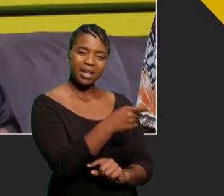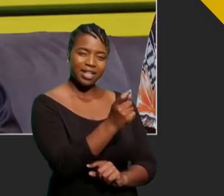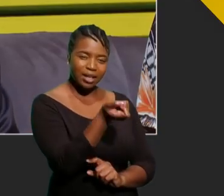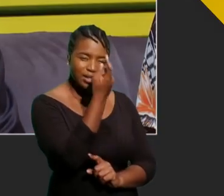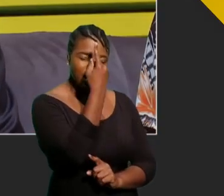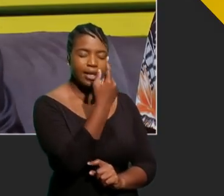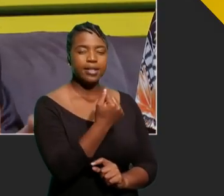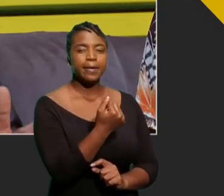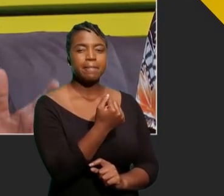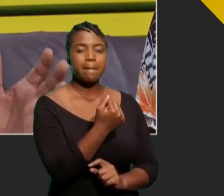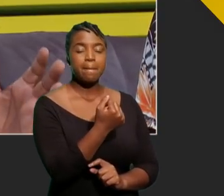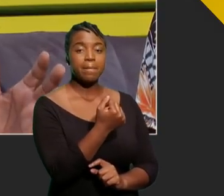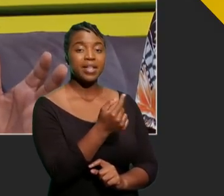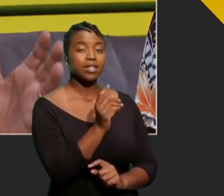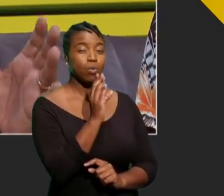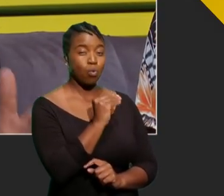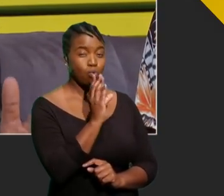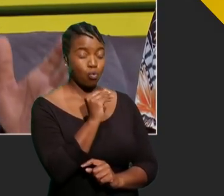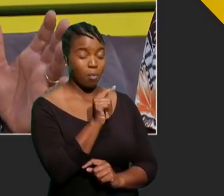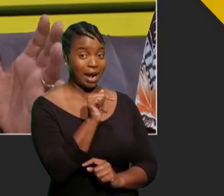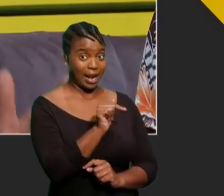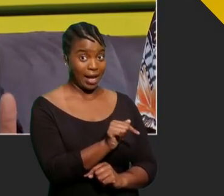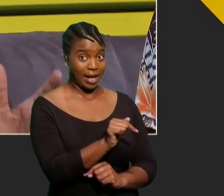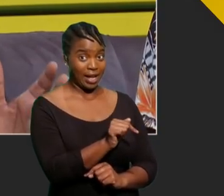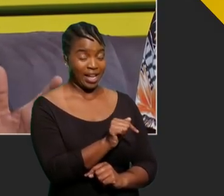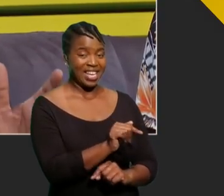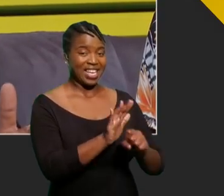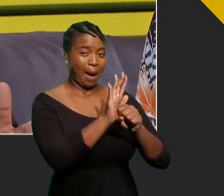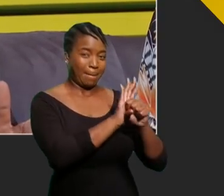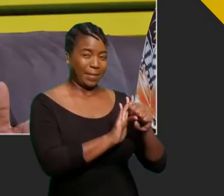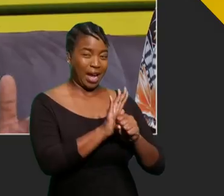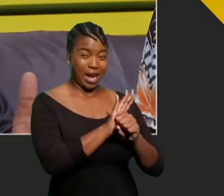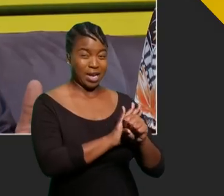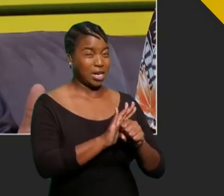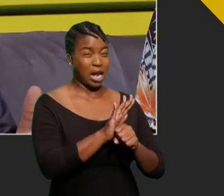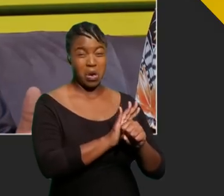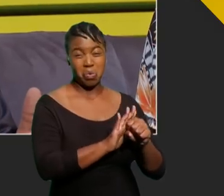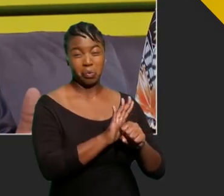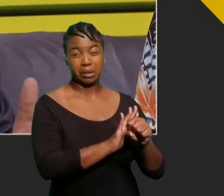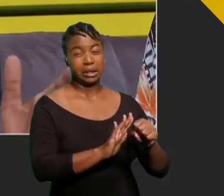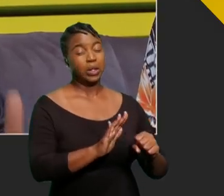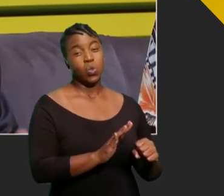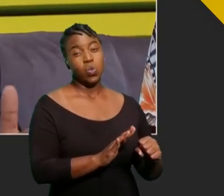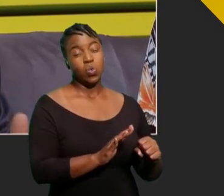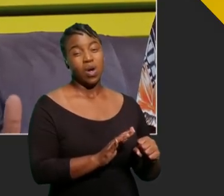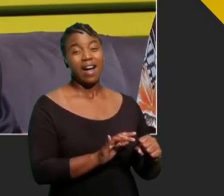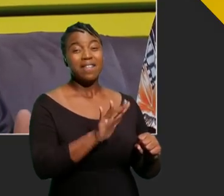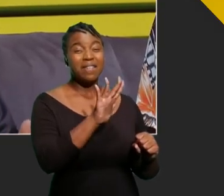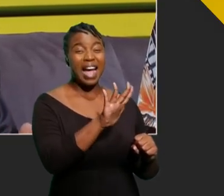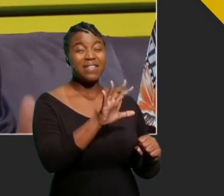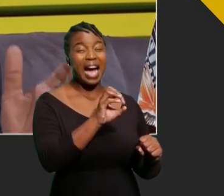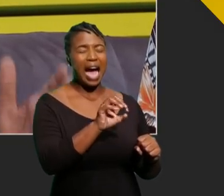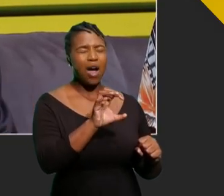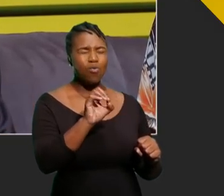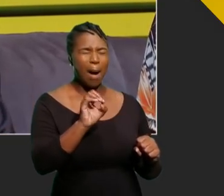that we're talking against the background of more than, I think the estimate is 500 billion